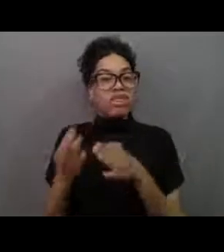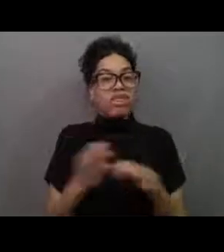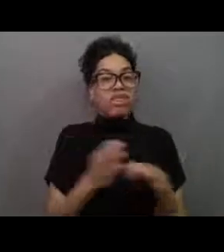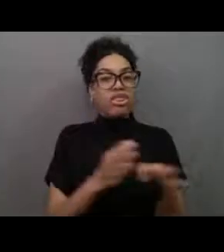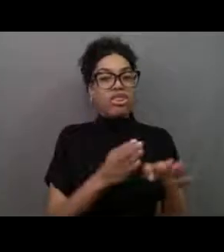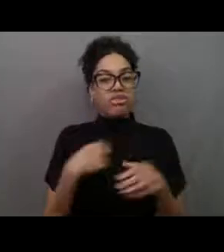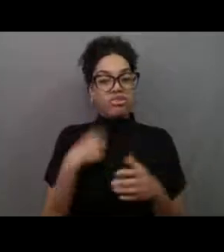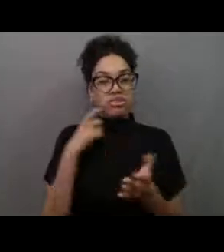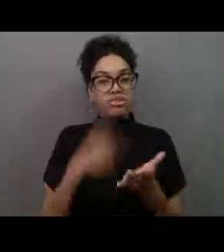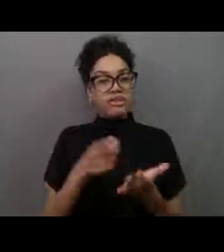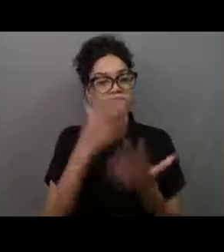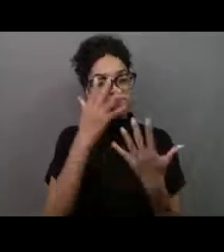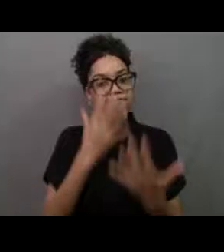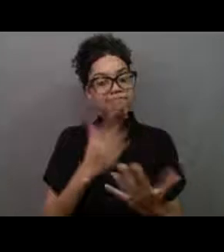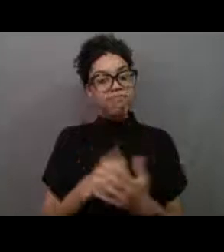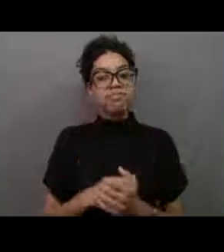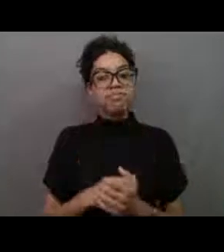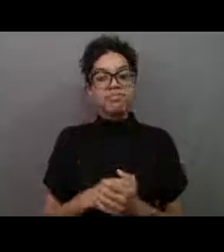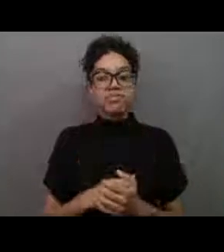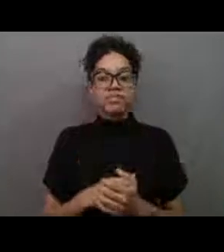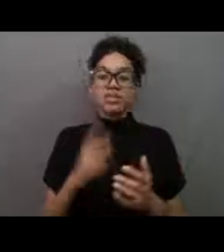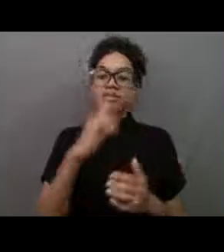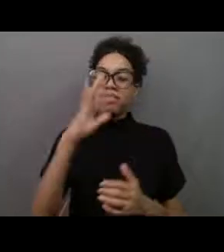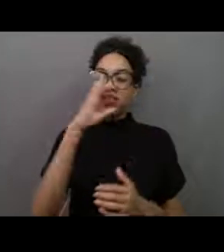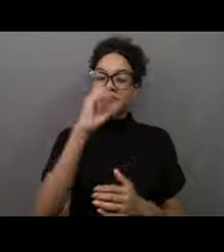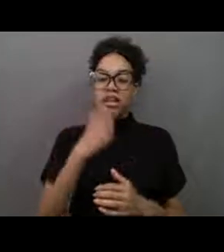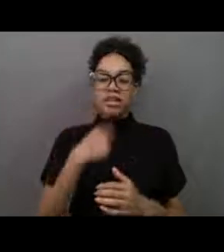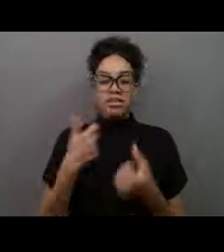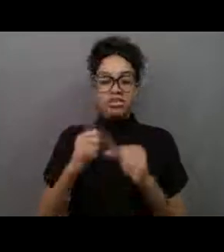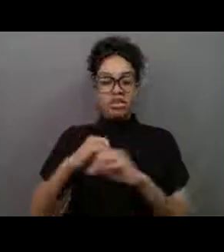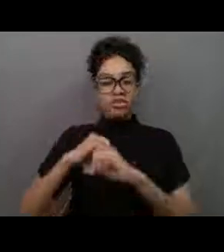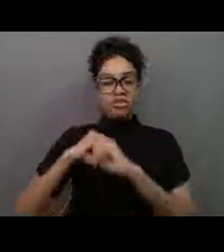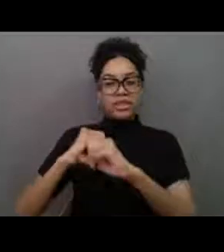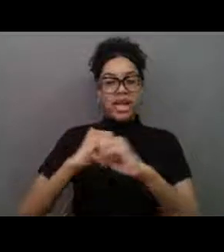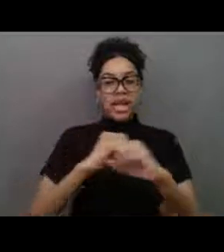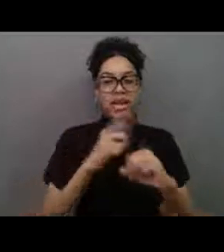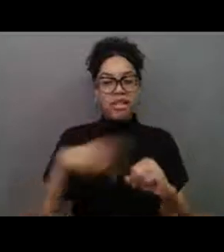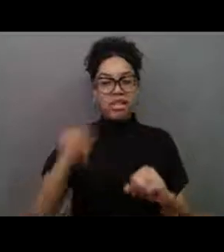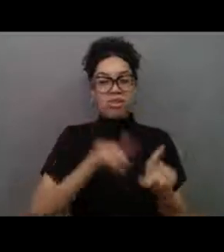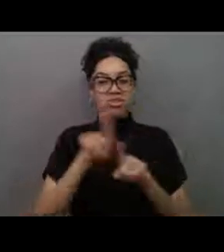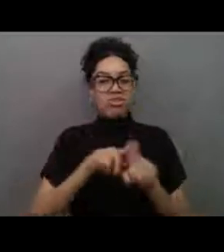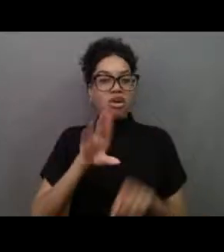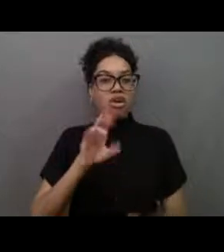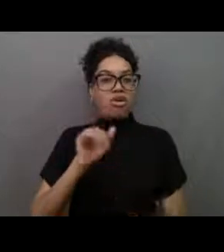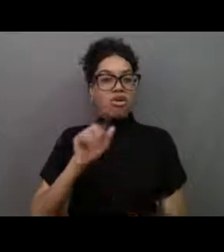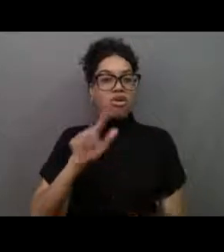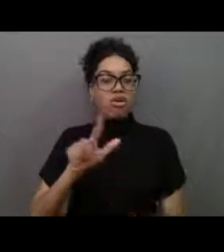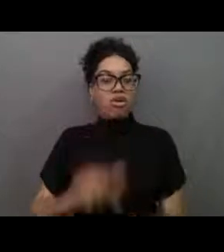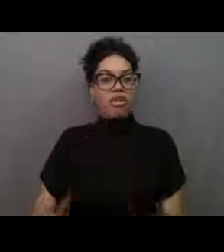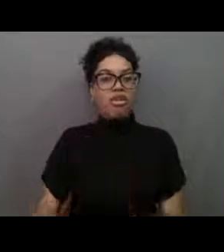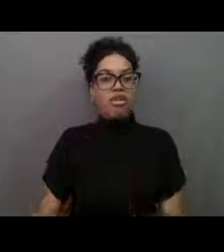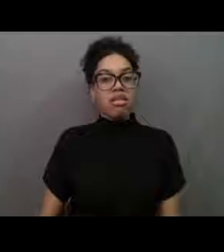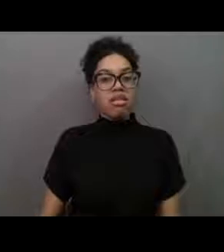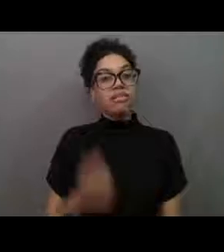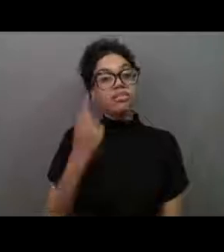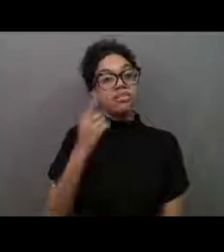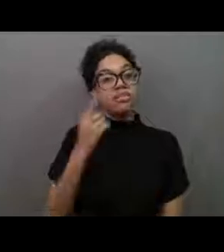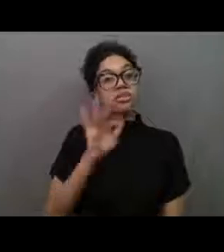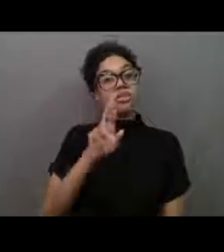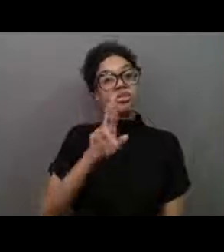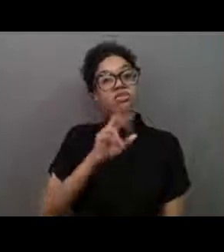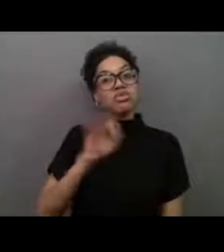coral we have. So that's a really fascinating aspect of it, protecting these endangered species. The reef is so crowded with these corals in some places